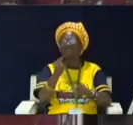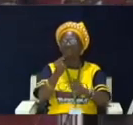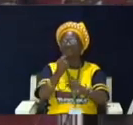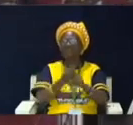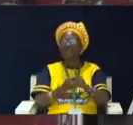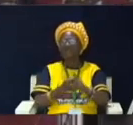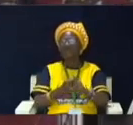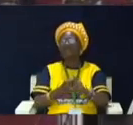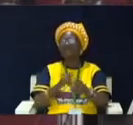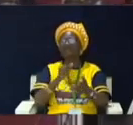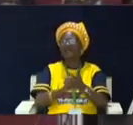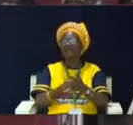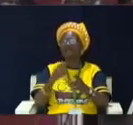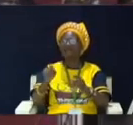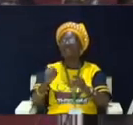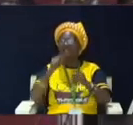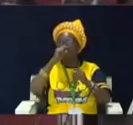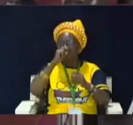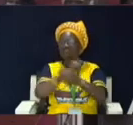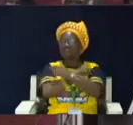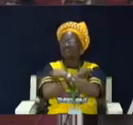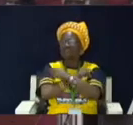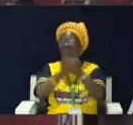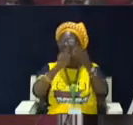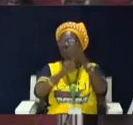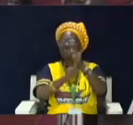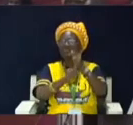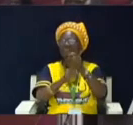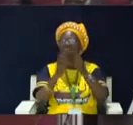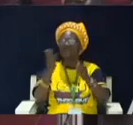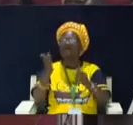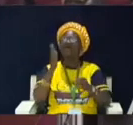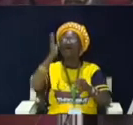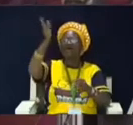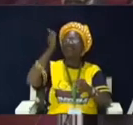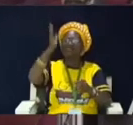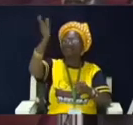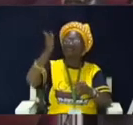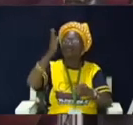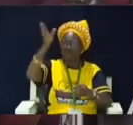their forefathers for more than 400 years.